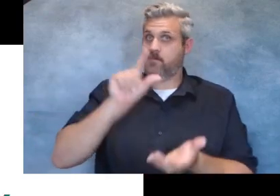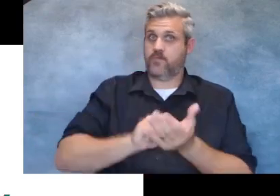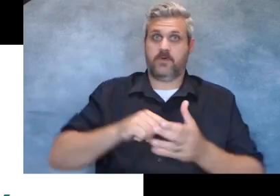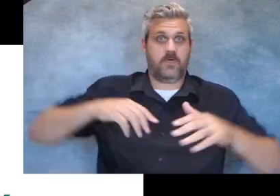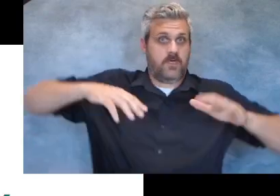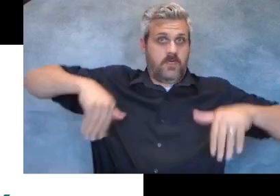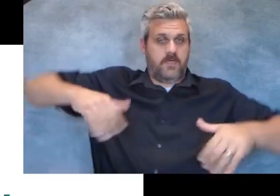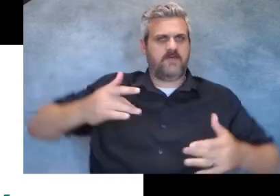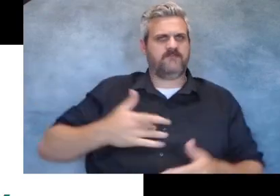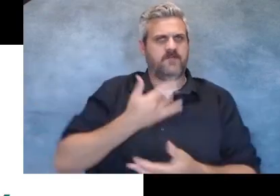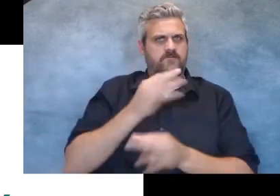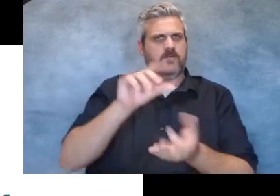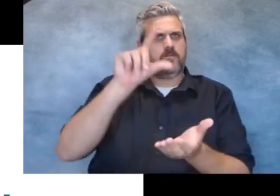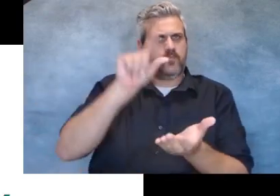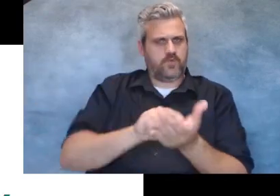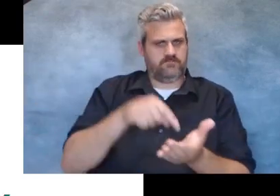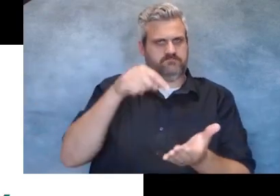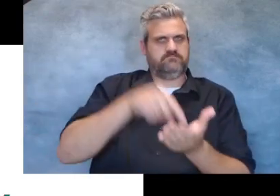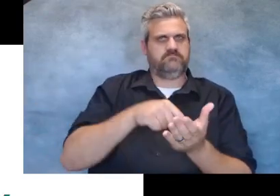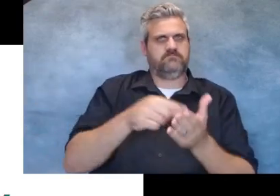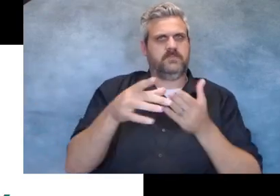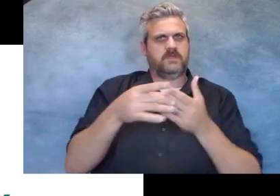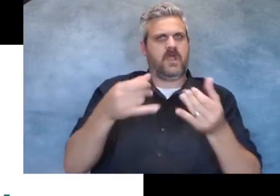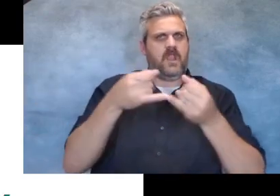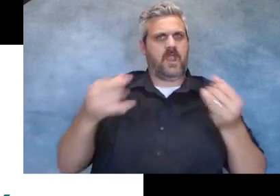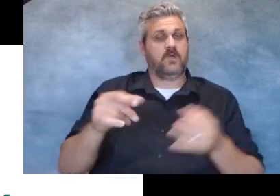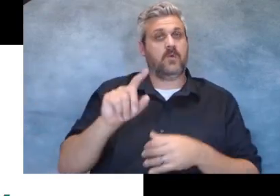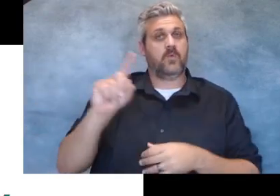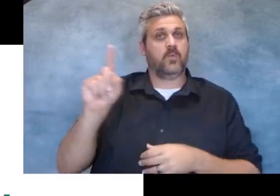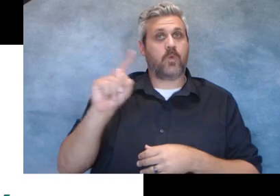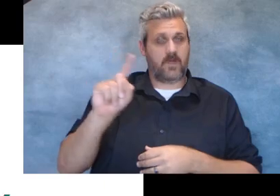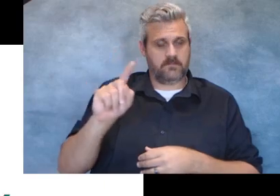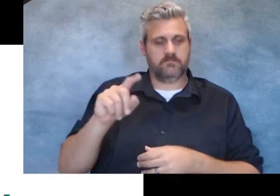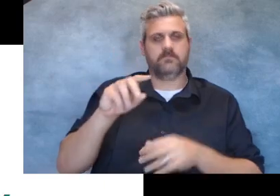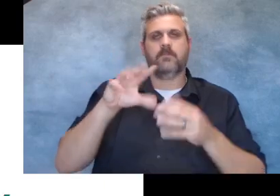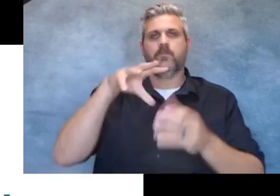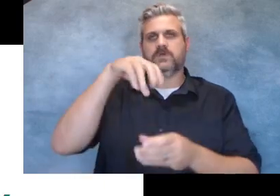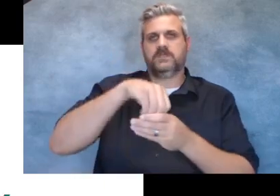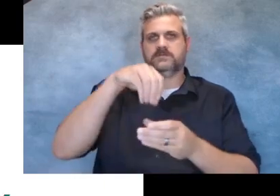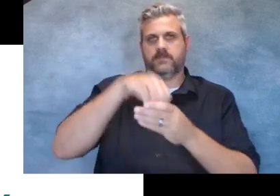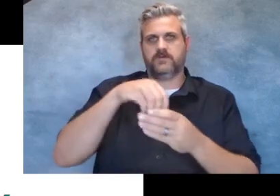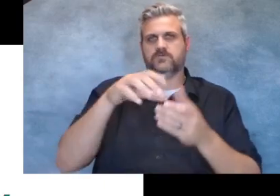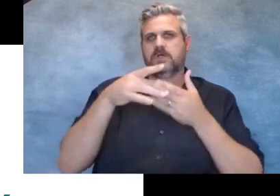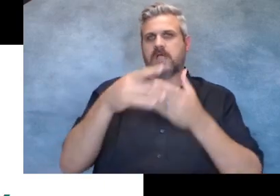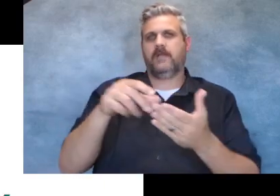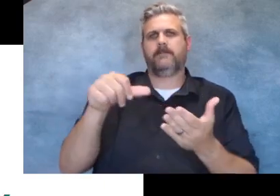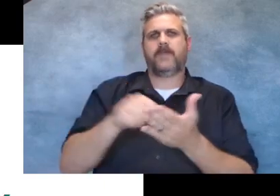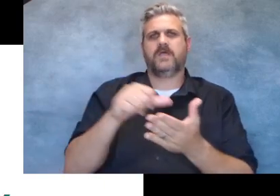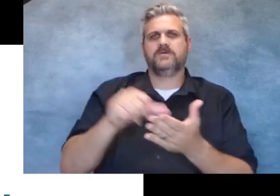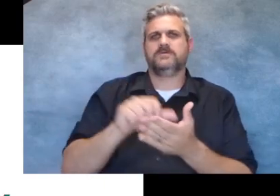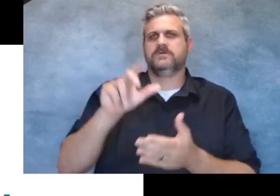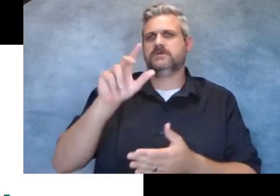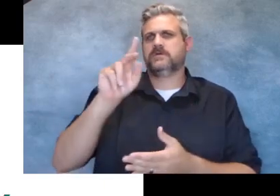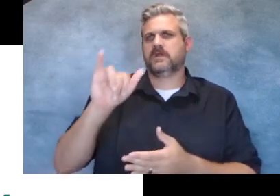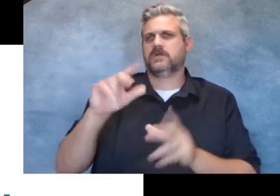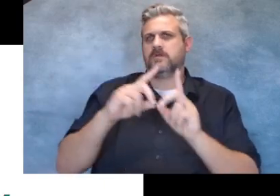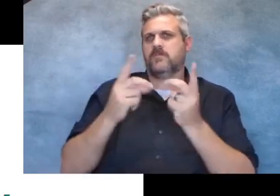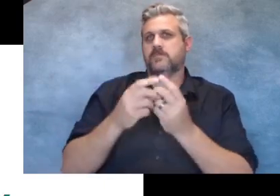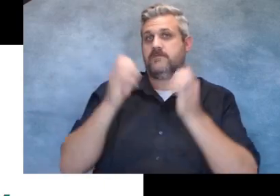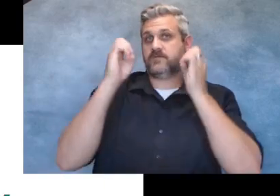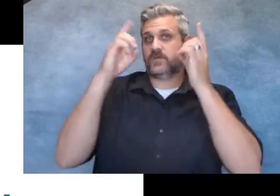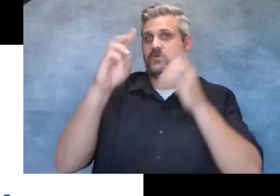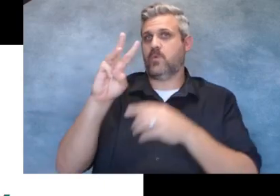out a copy of the participation guidelines provided on the participation guidance page of the Kentucky Department of